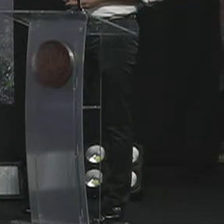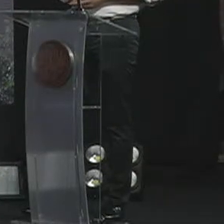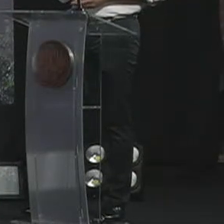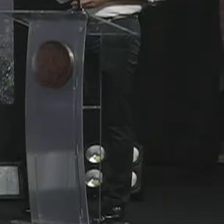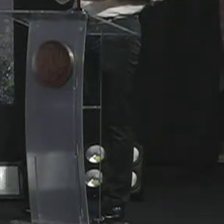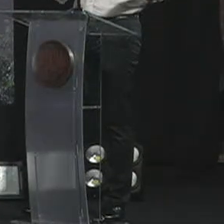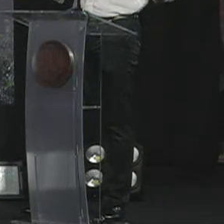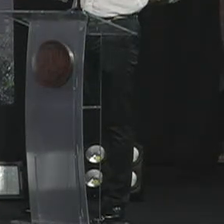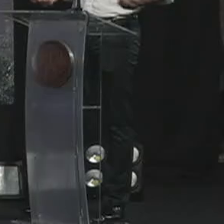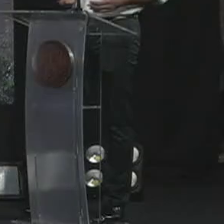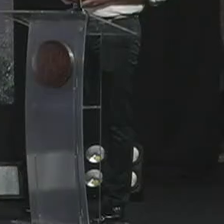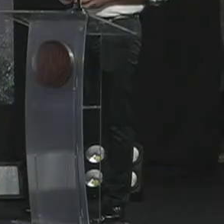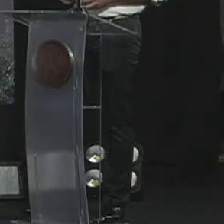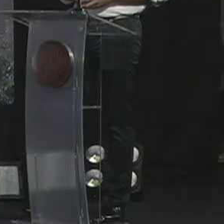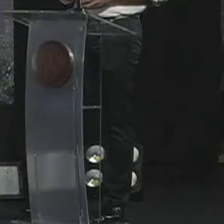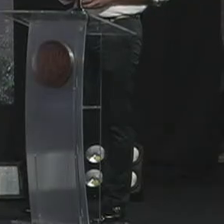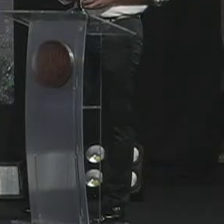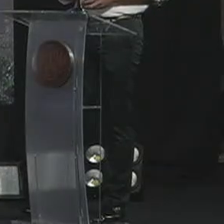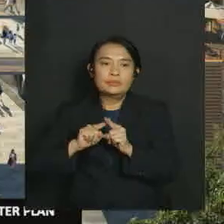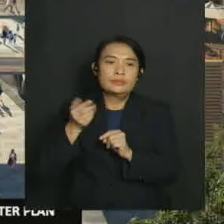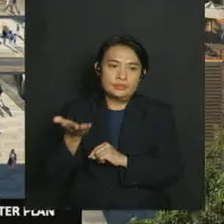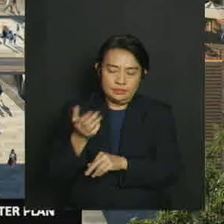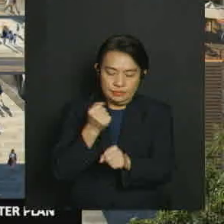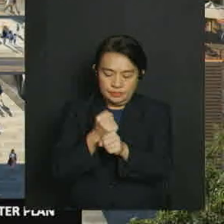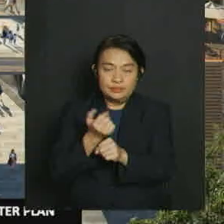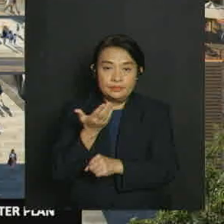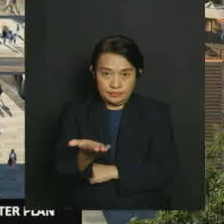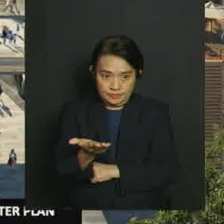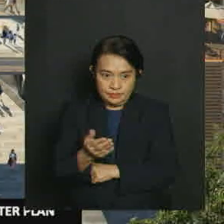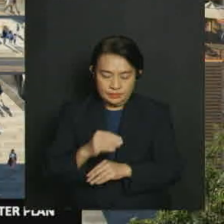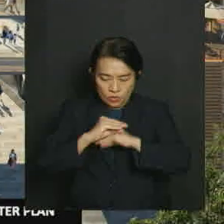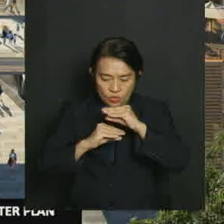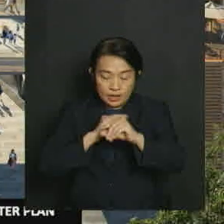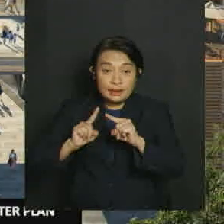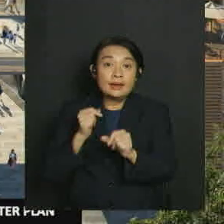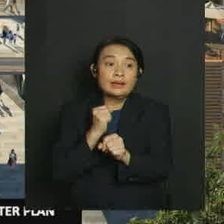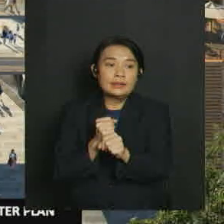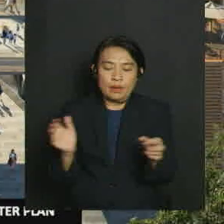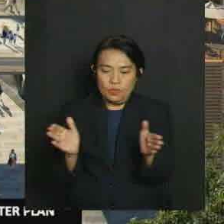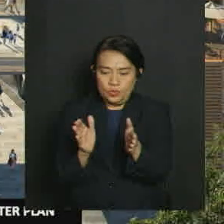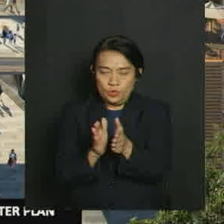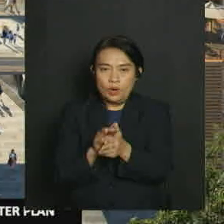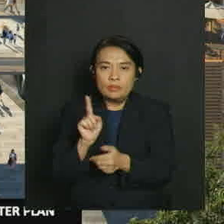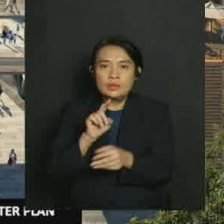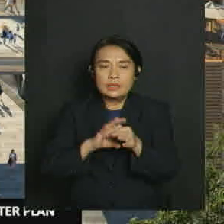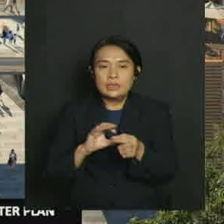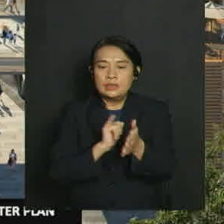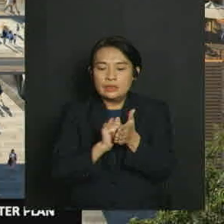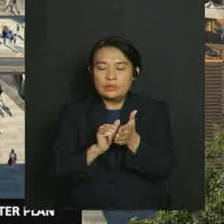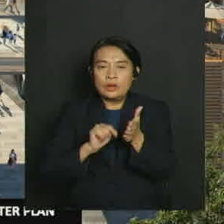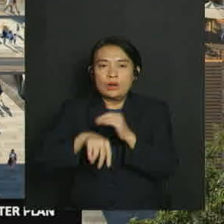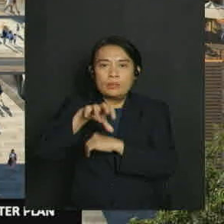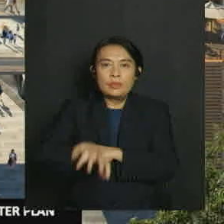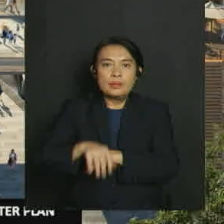and on projects all over the world. You know, many projects in New York City, of course, but also new cities in